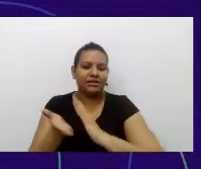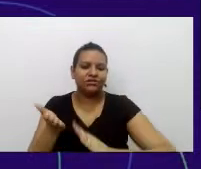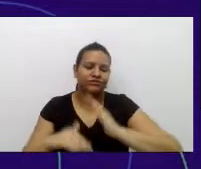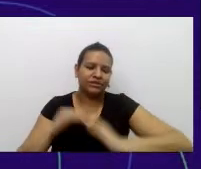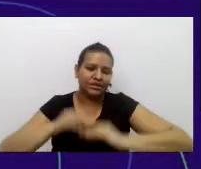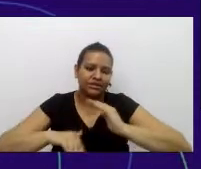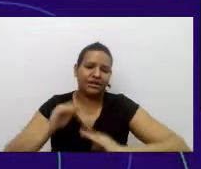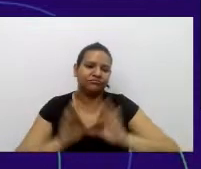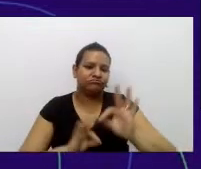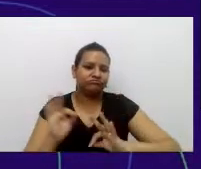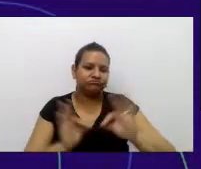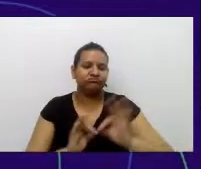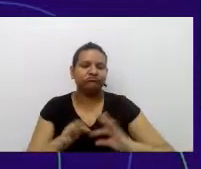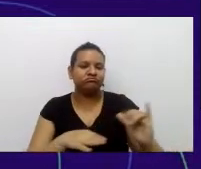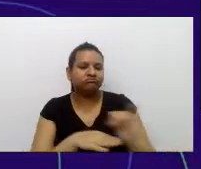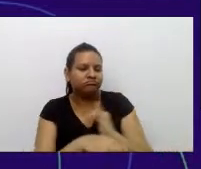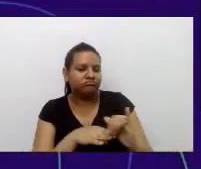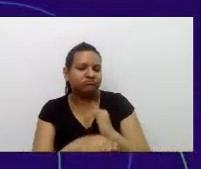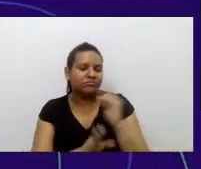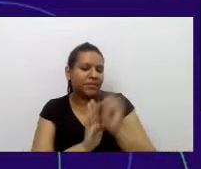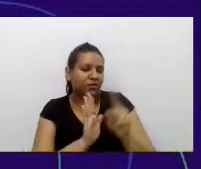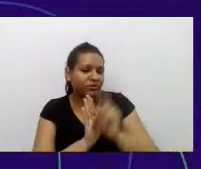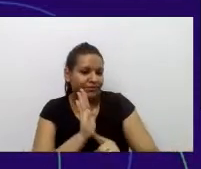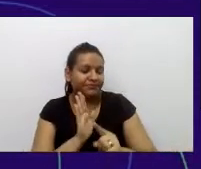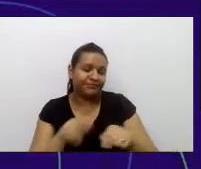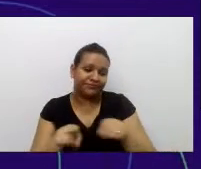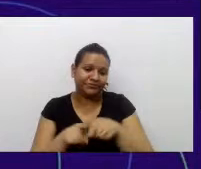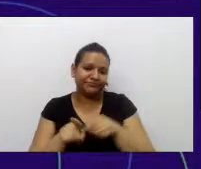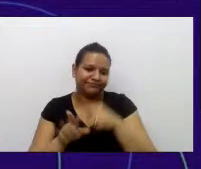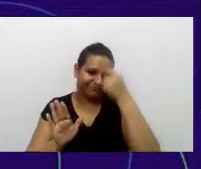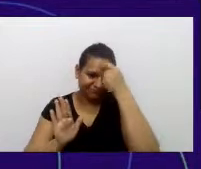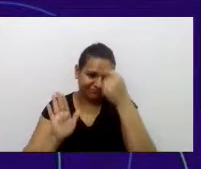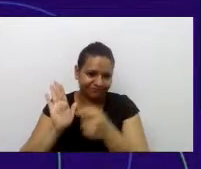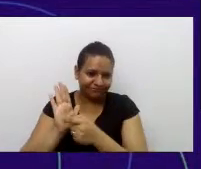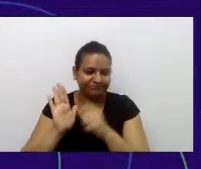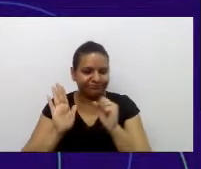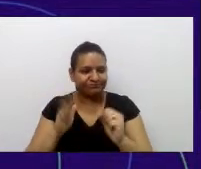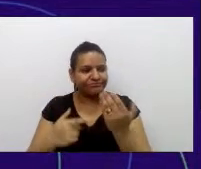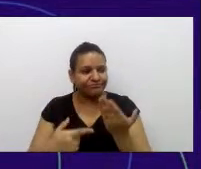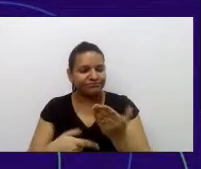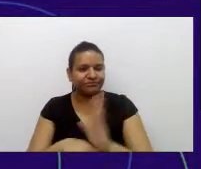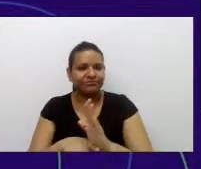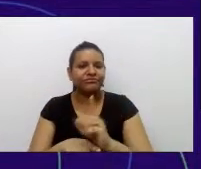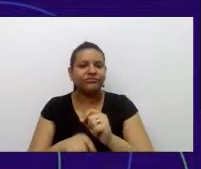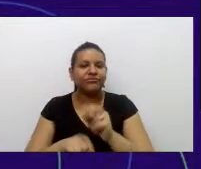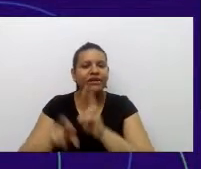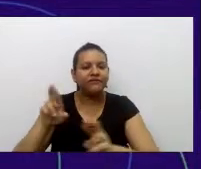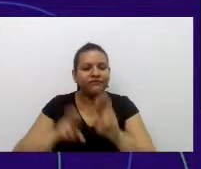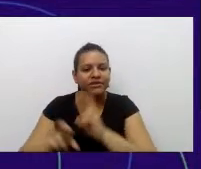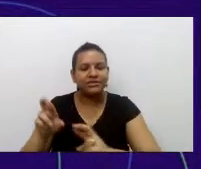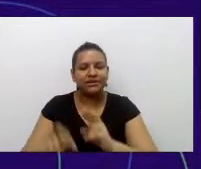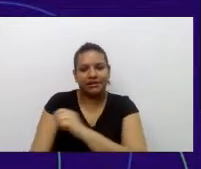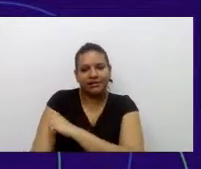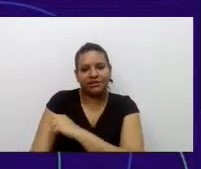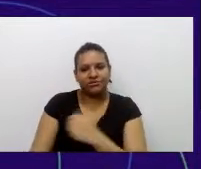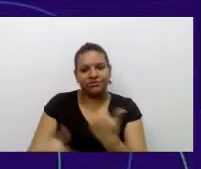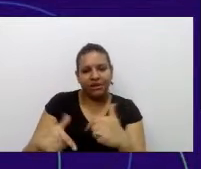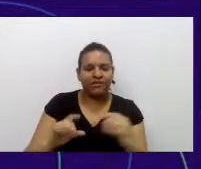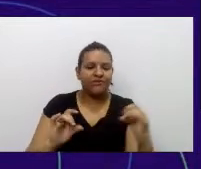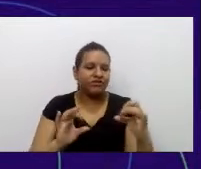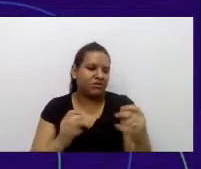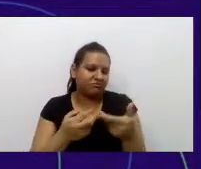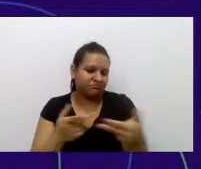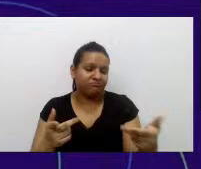to help us review student work and provide feedback. We can definitely work on a variety of assessment activities,